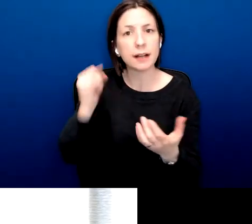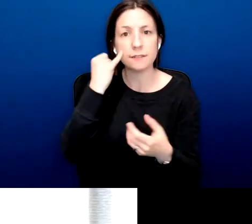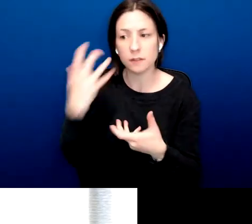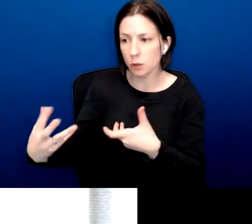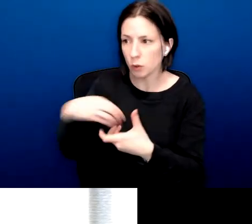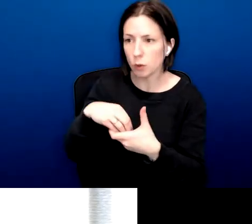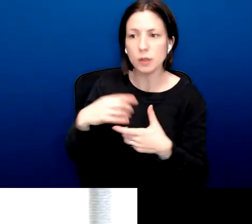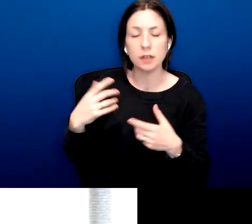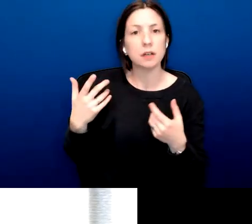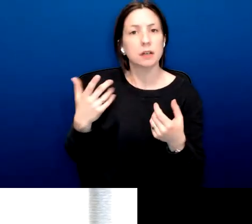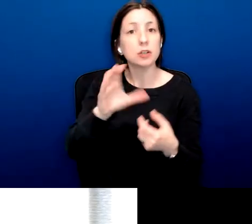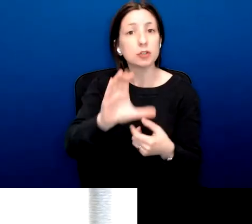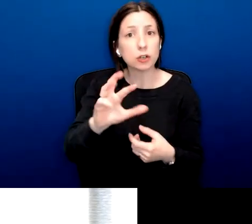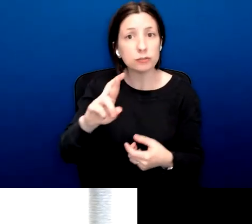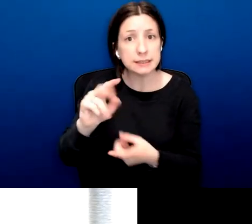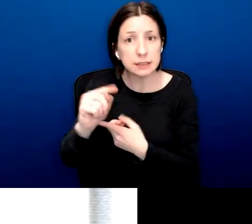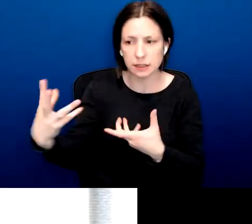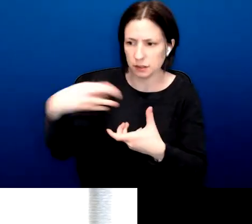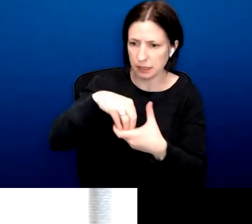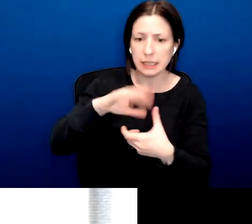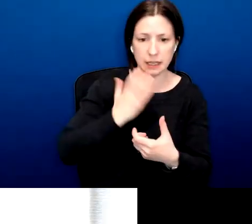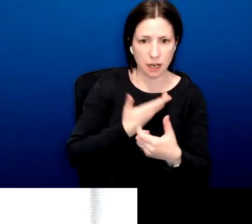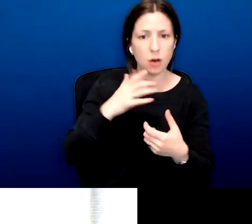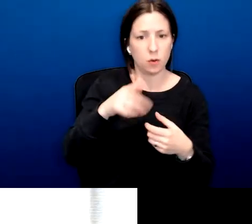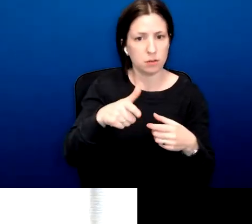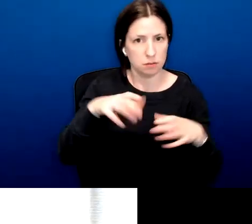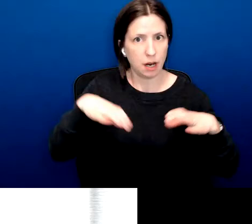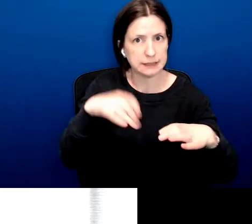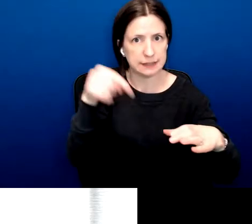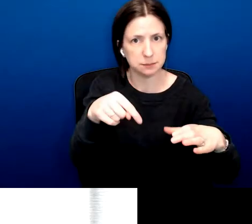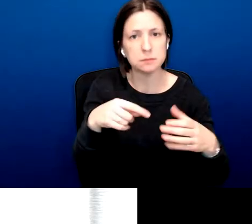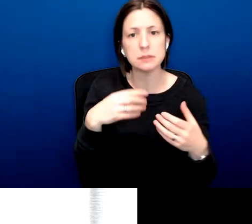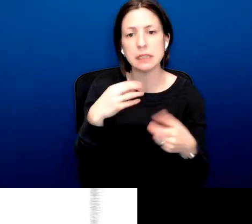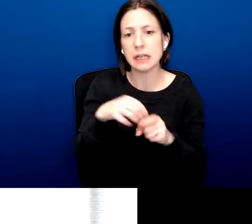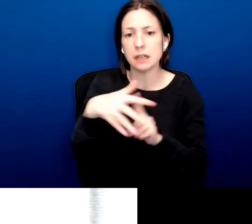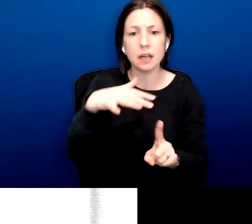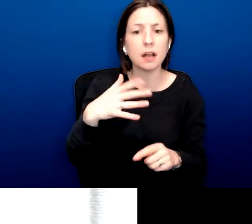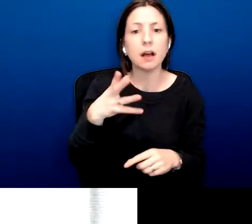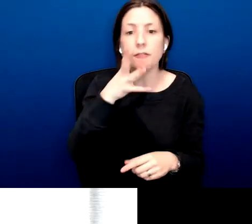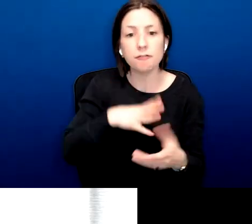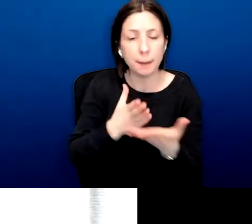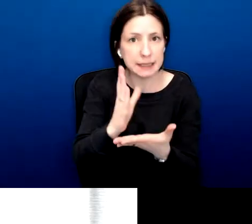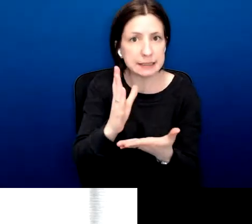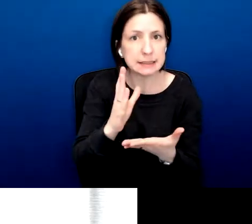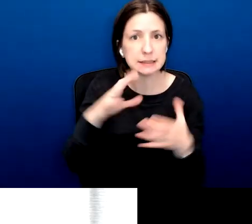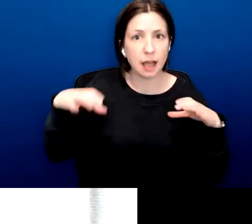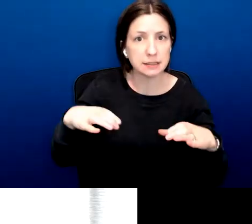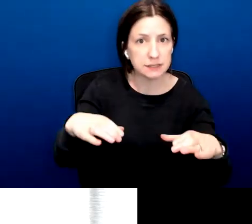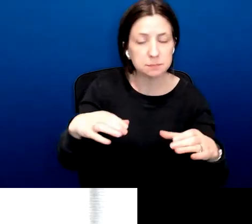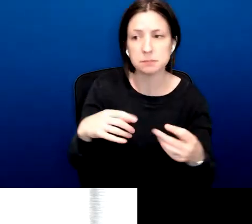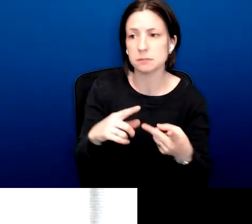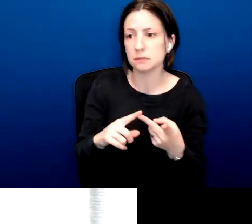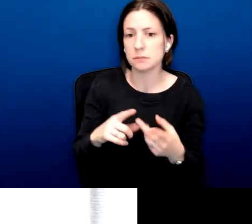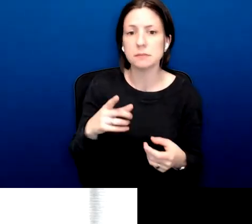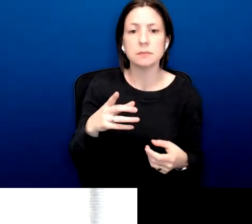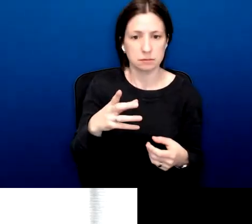like critical race theory within the spaces of activism, within the spaces of, you know, feminist activism and feminist